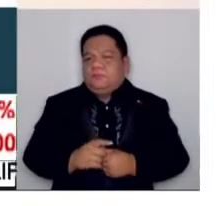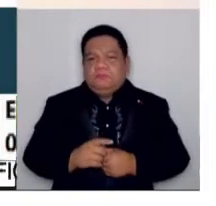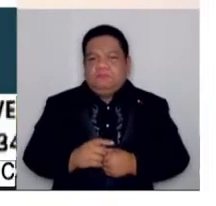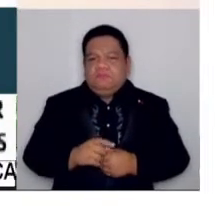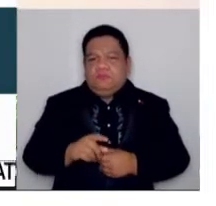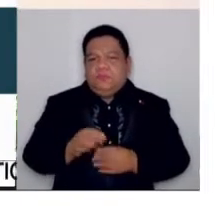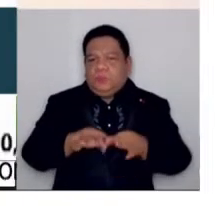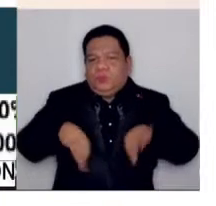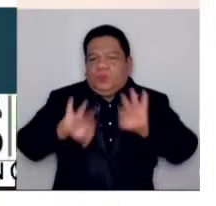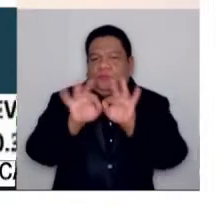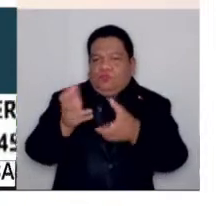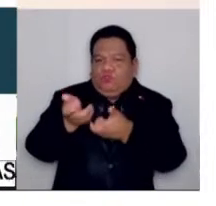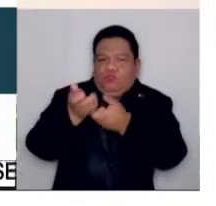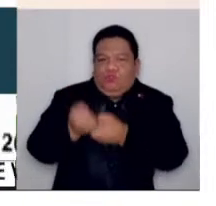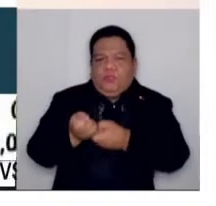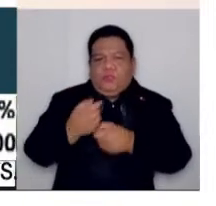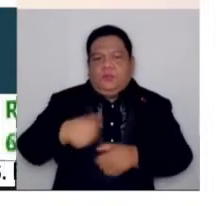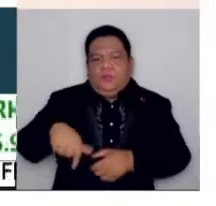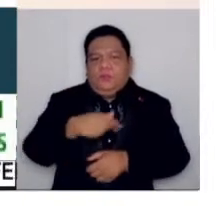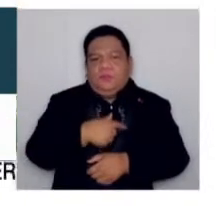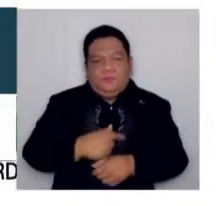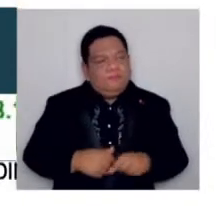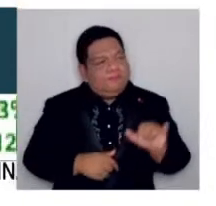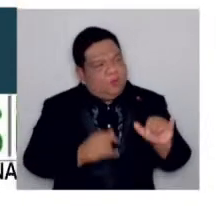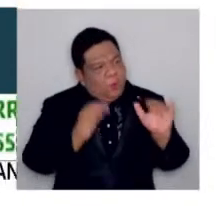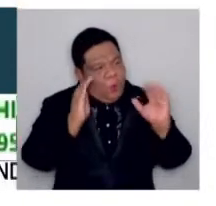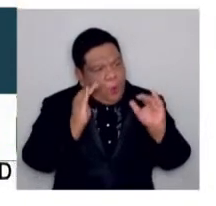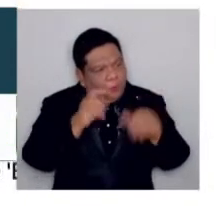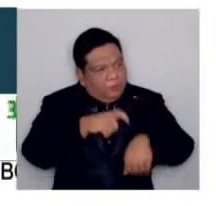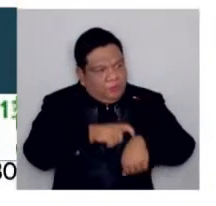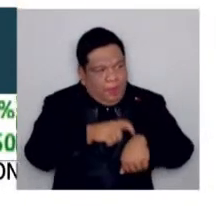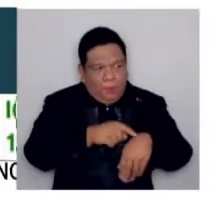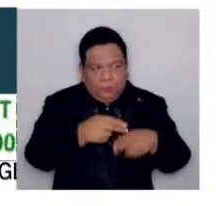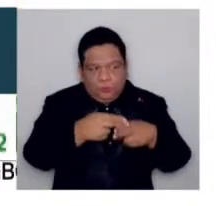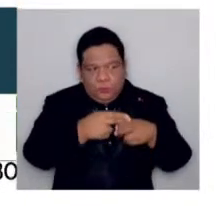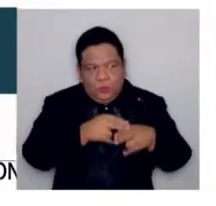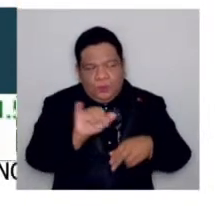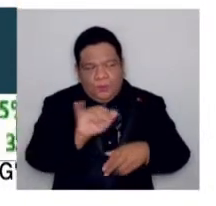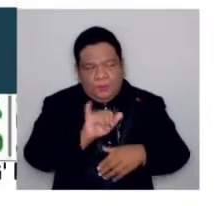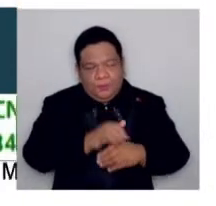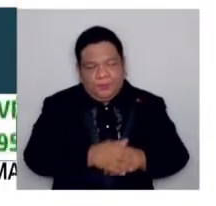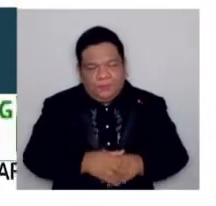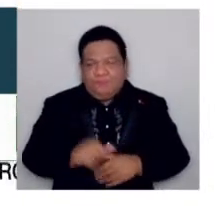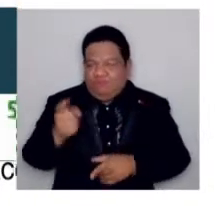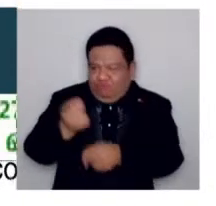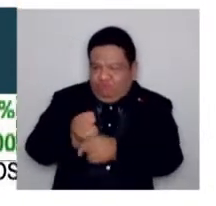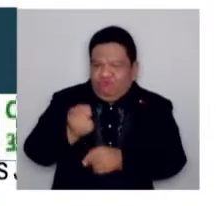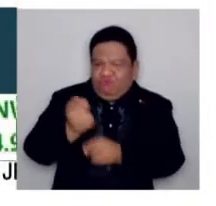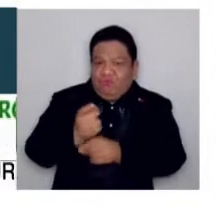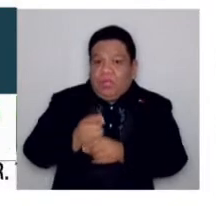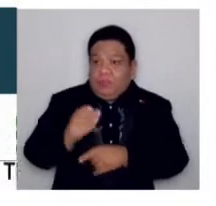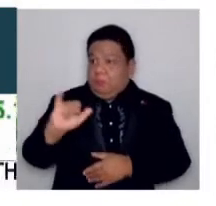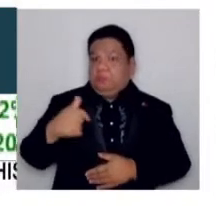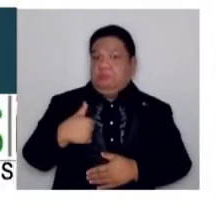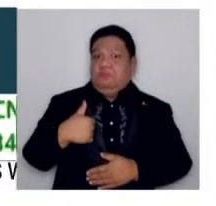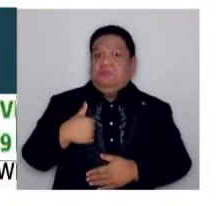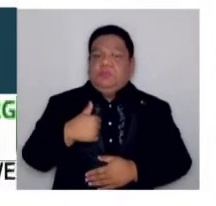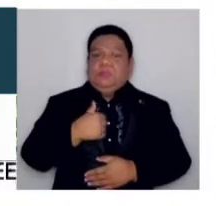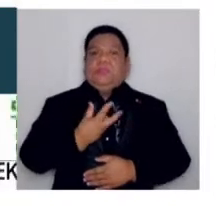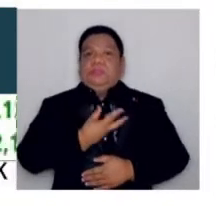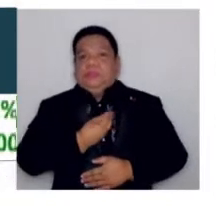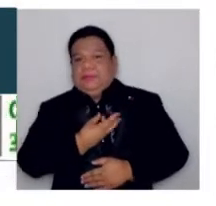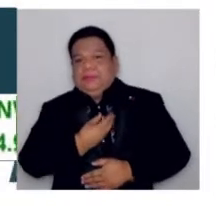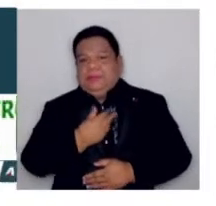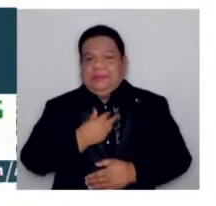trust among us. And I hope that it's just a matter of time as well. Dr. Yes, right. Oo. Ako nga, ninenervyos eh,